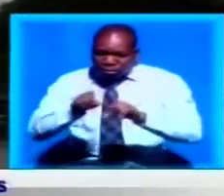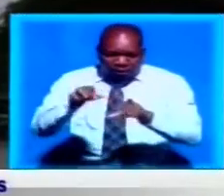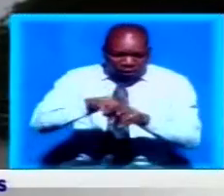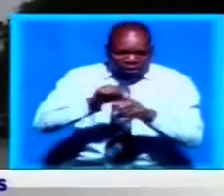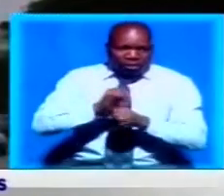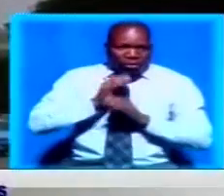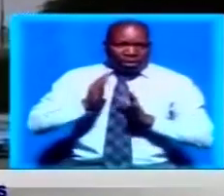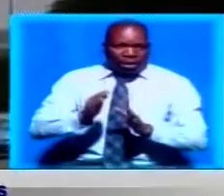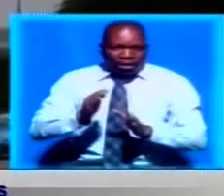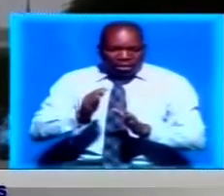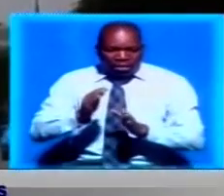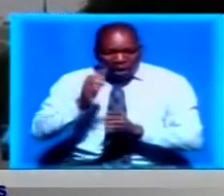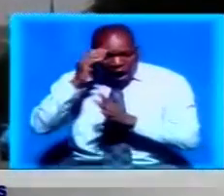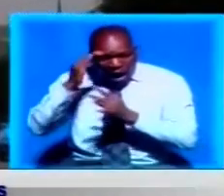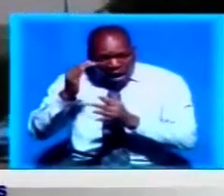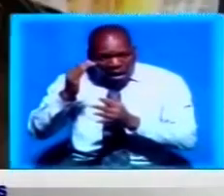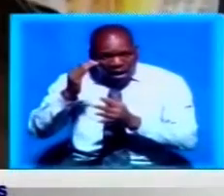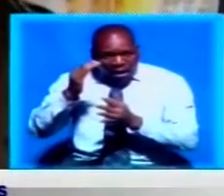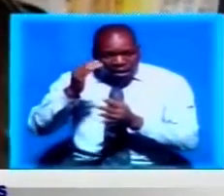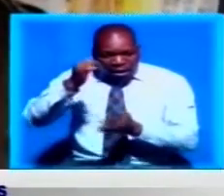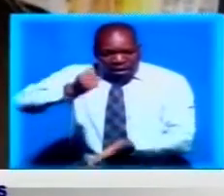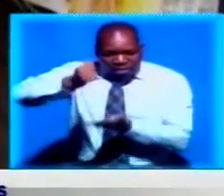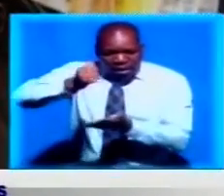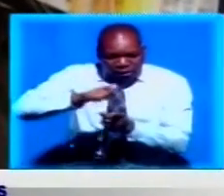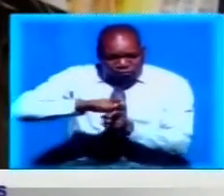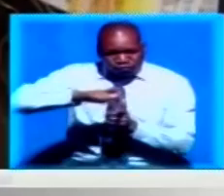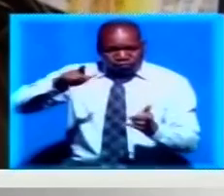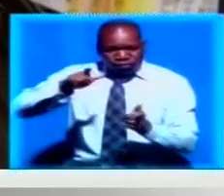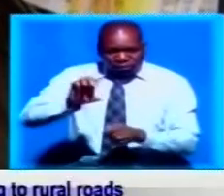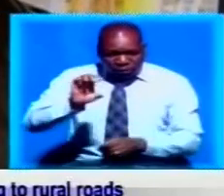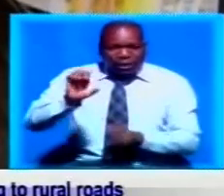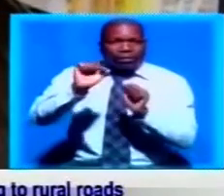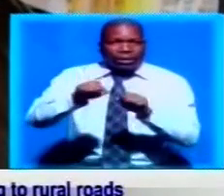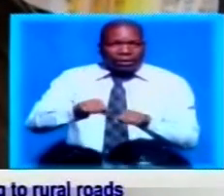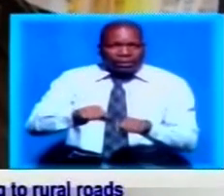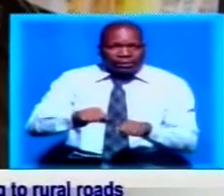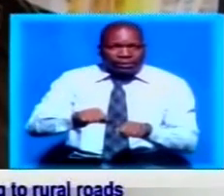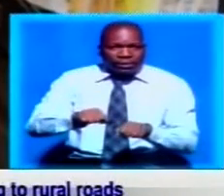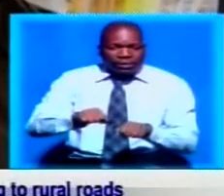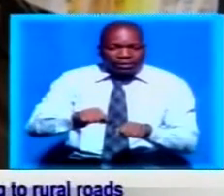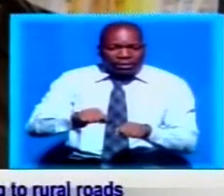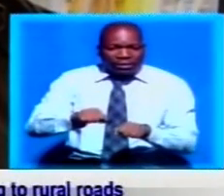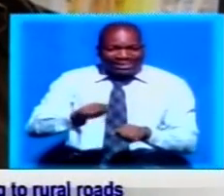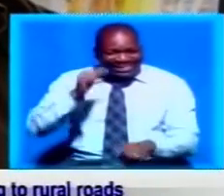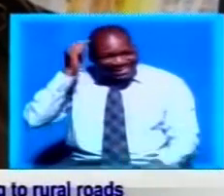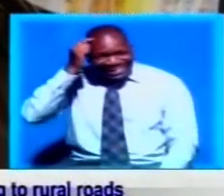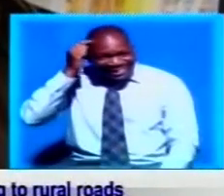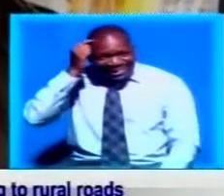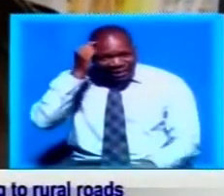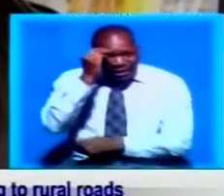improved budgetary allocation to the sector. What the Minister of Finance should think about